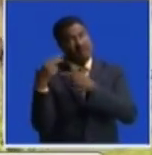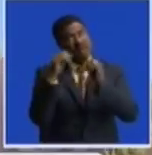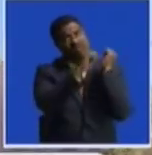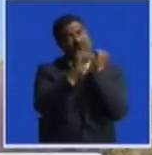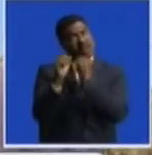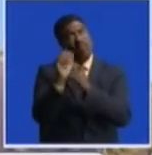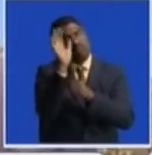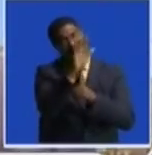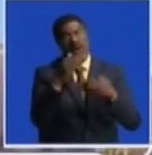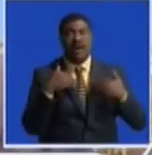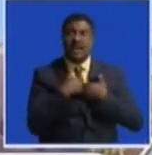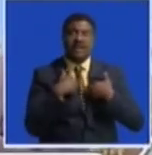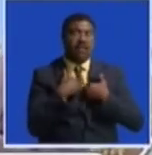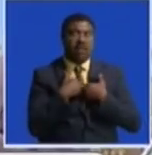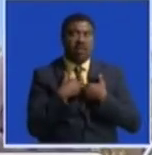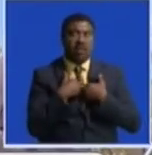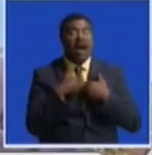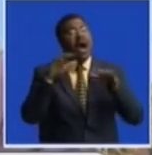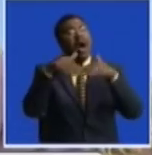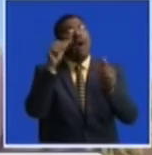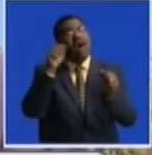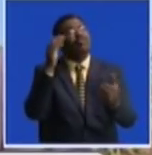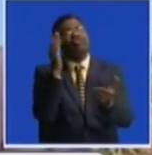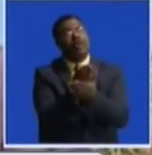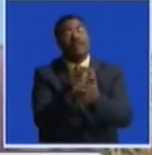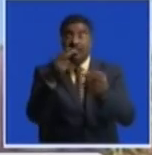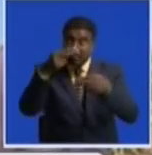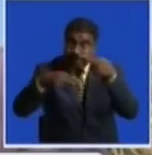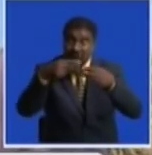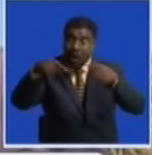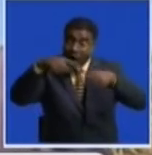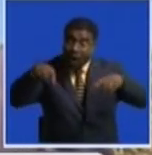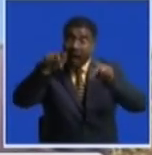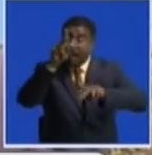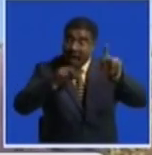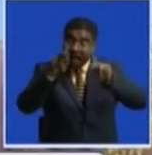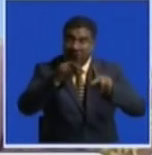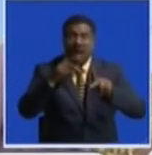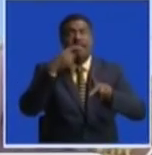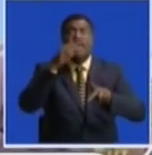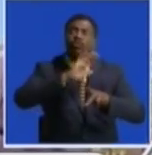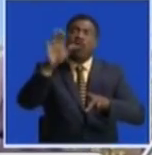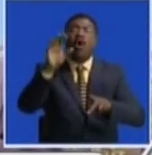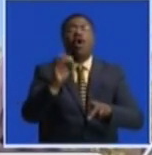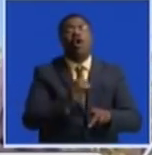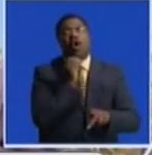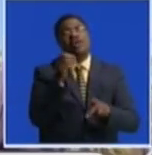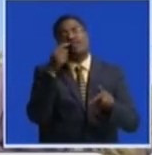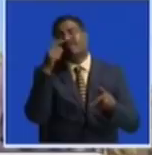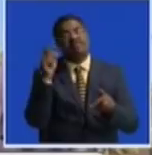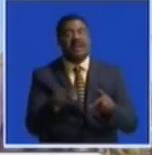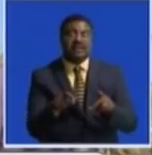wildlife. This can only come to an end if the local people, the community, own this park. I want to tell you